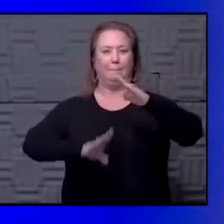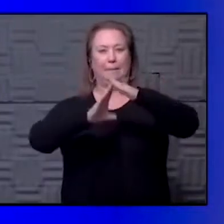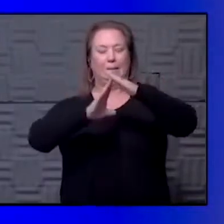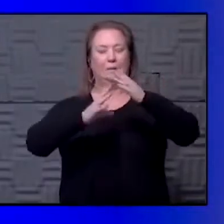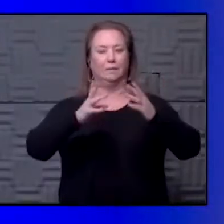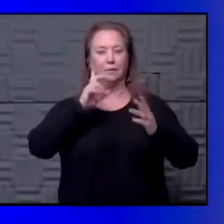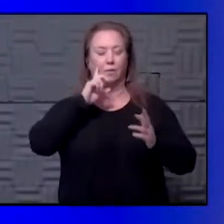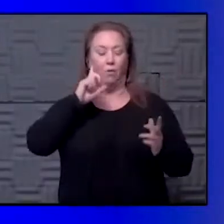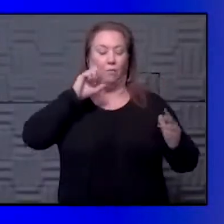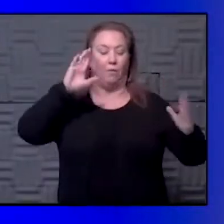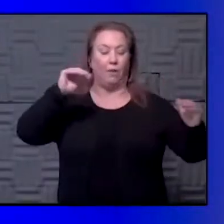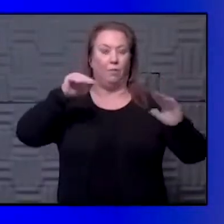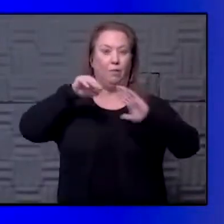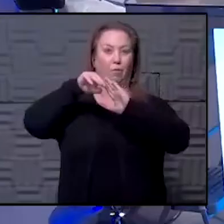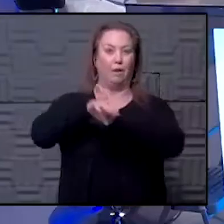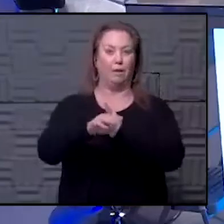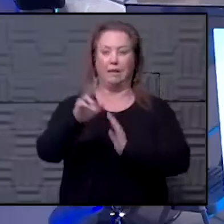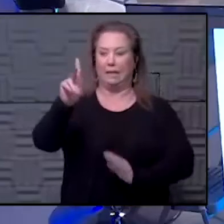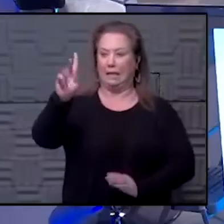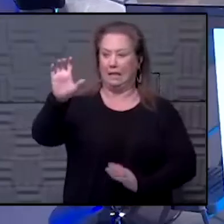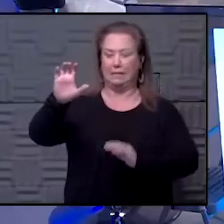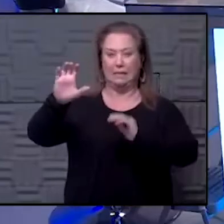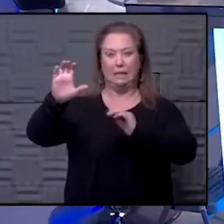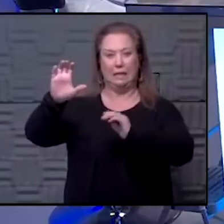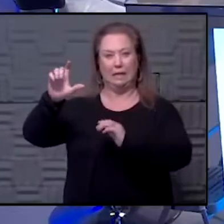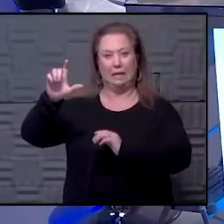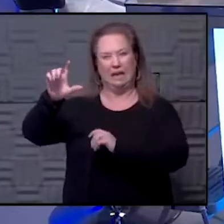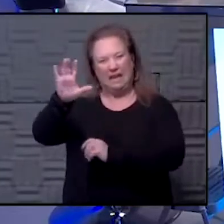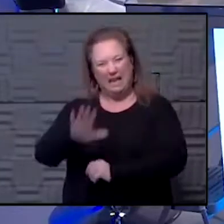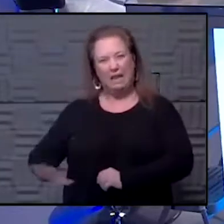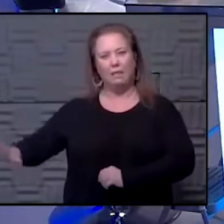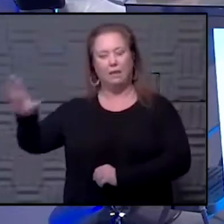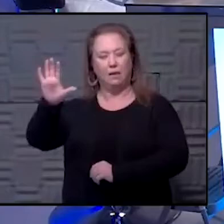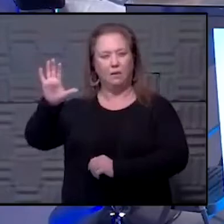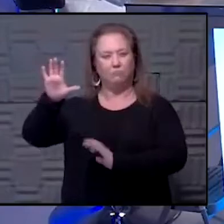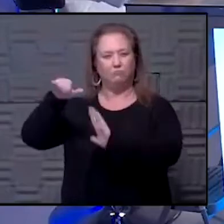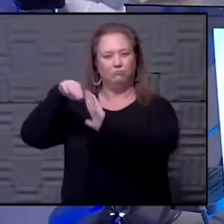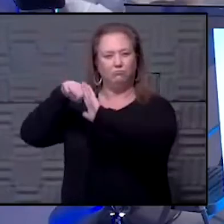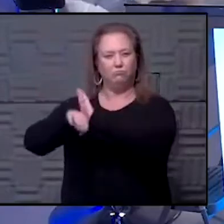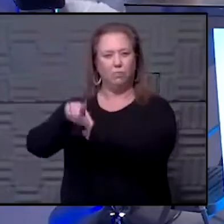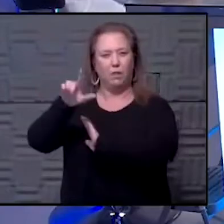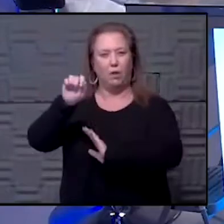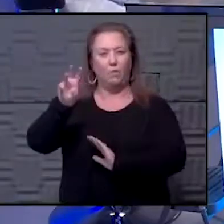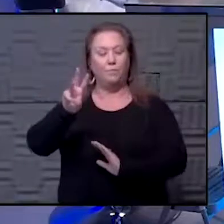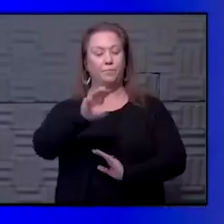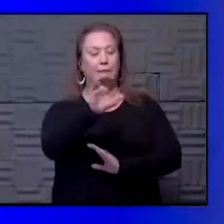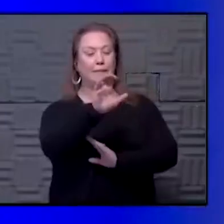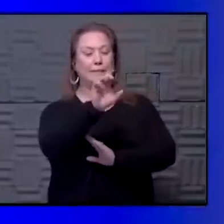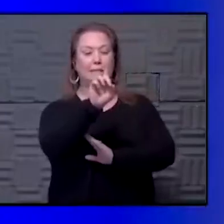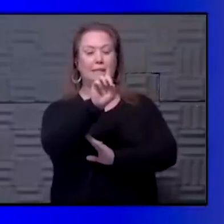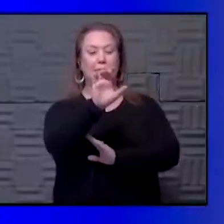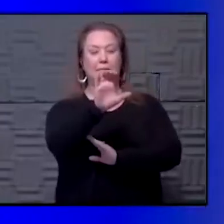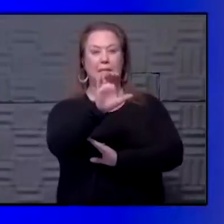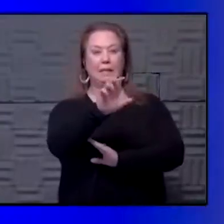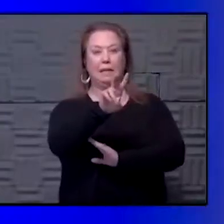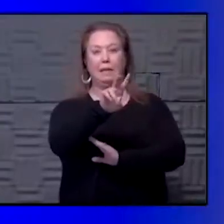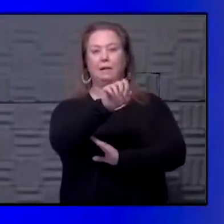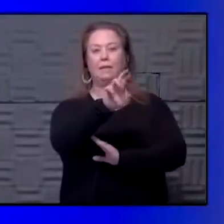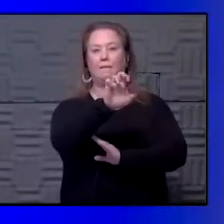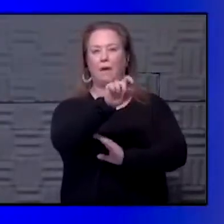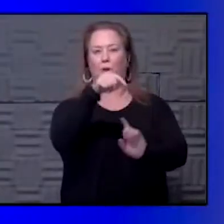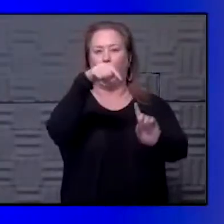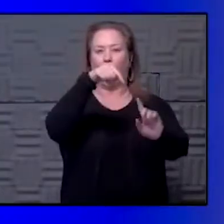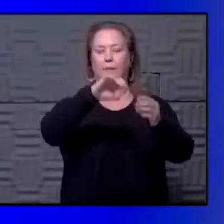back down at some point soon. Because the Kansas City numbers are still staying pretty low in the metro. They are pretty low. And, looking on the CDC data as far as the variants